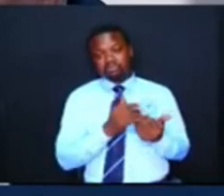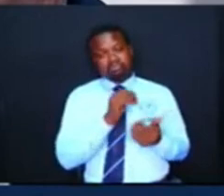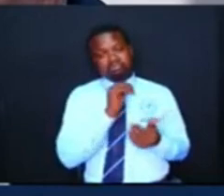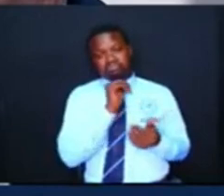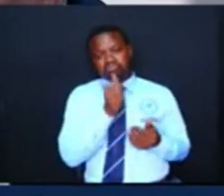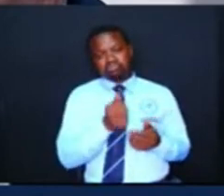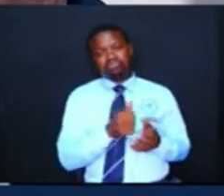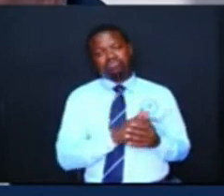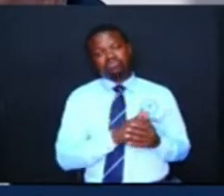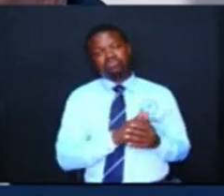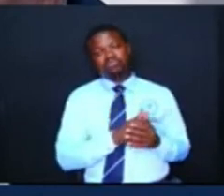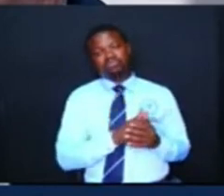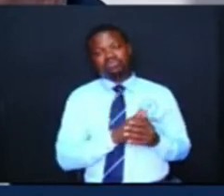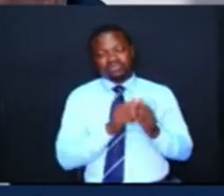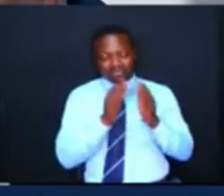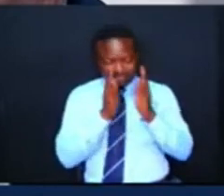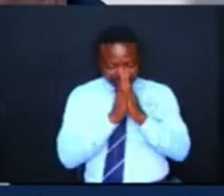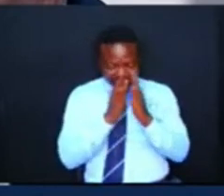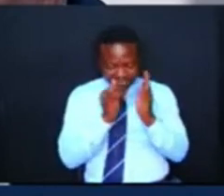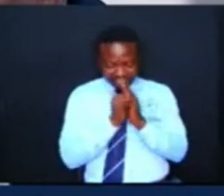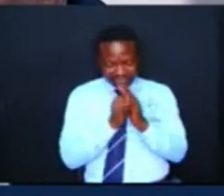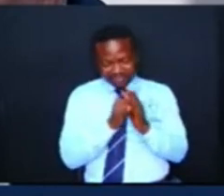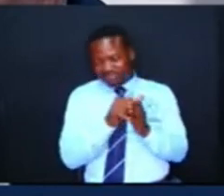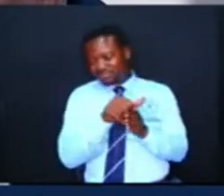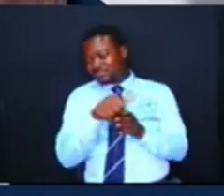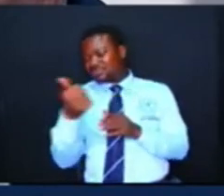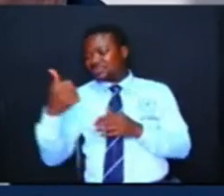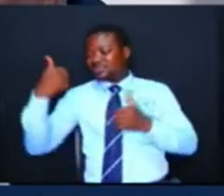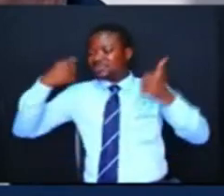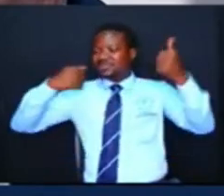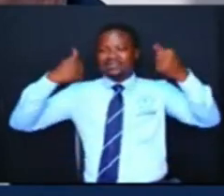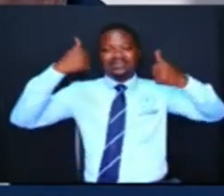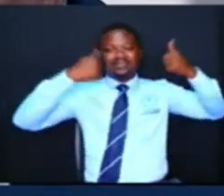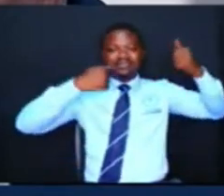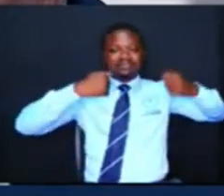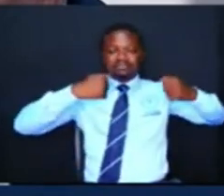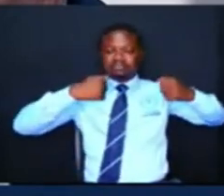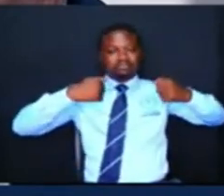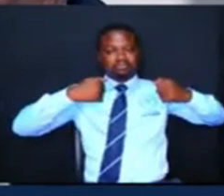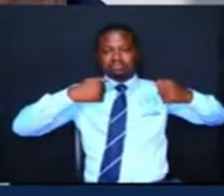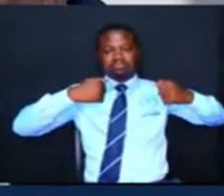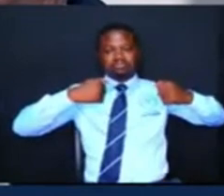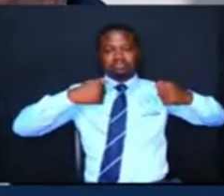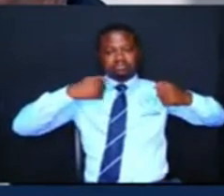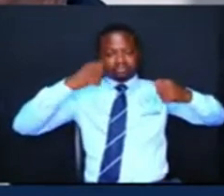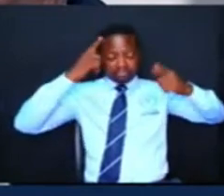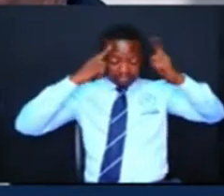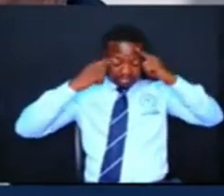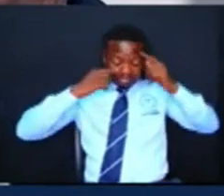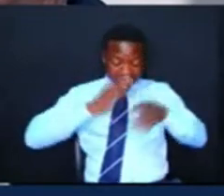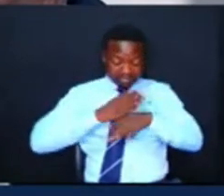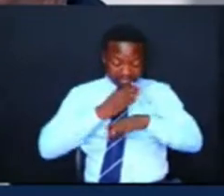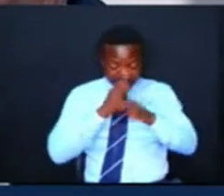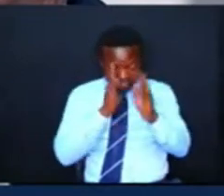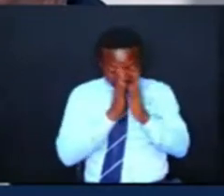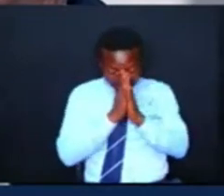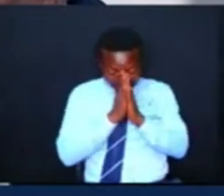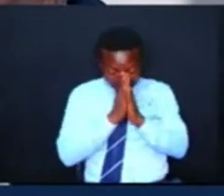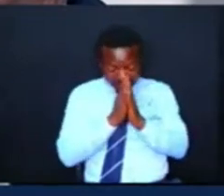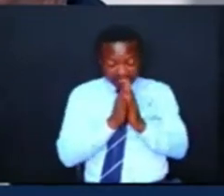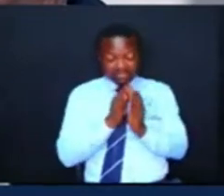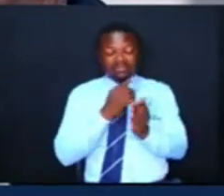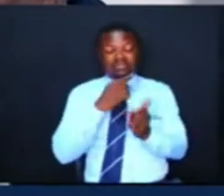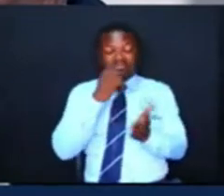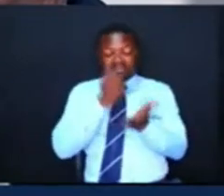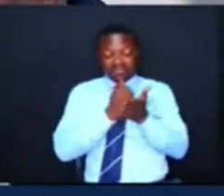Do not pray that nobody insults you. Because after you have said amen, your own wife can